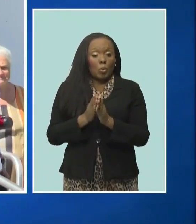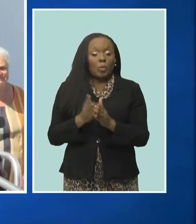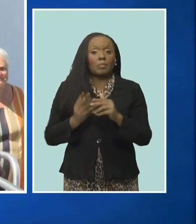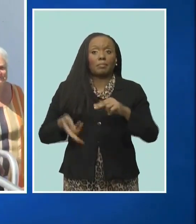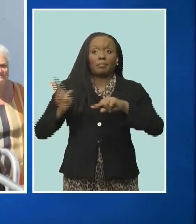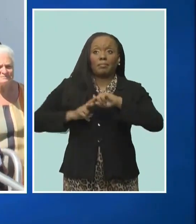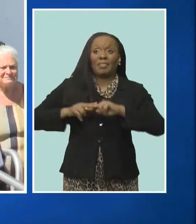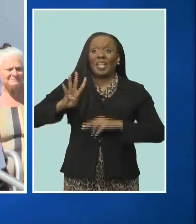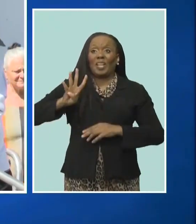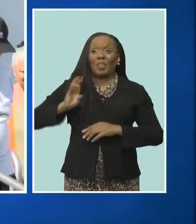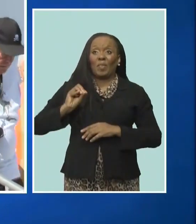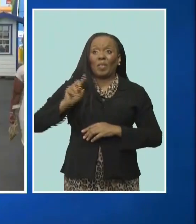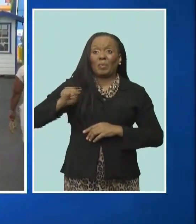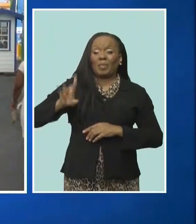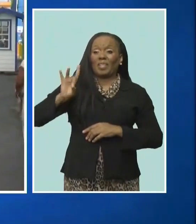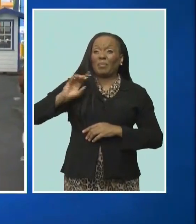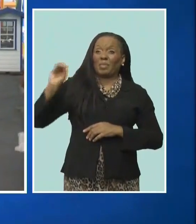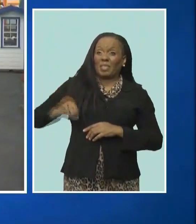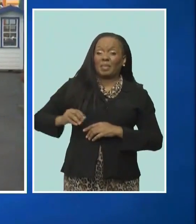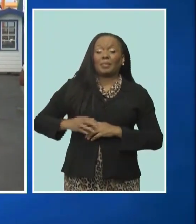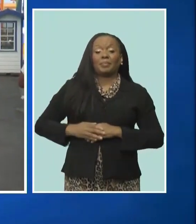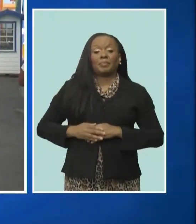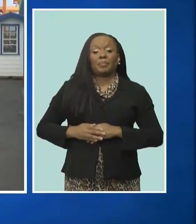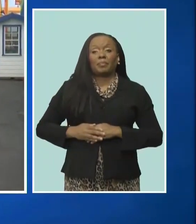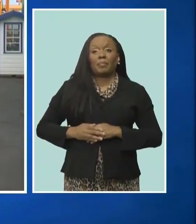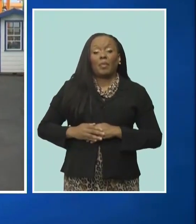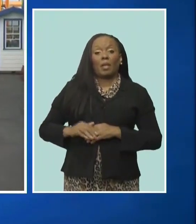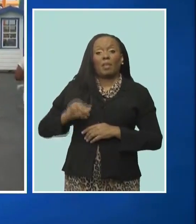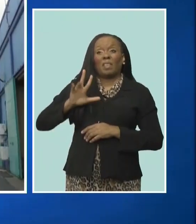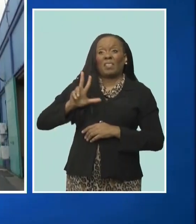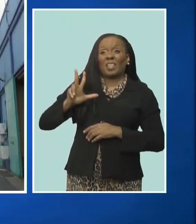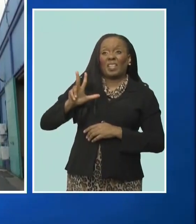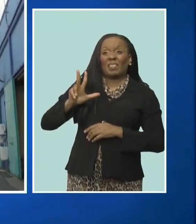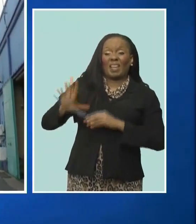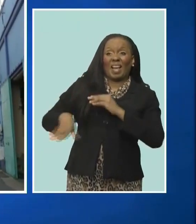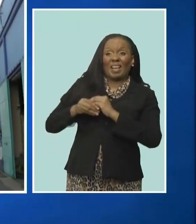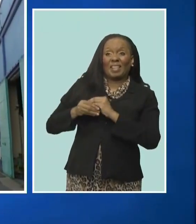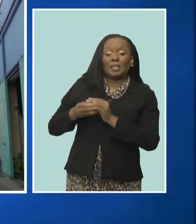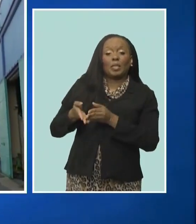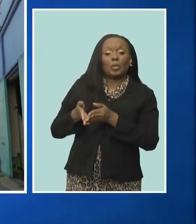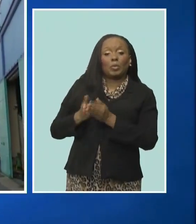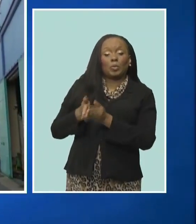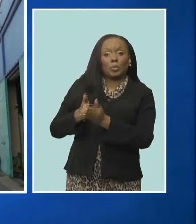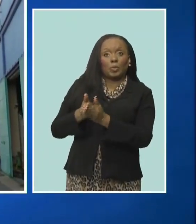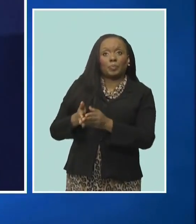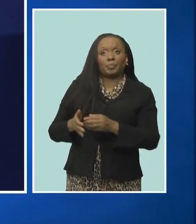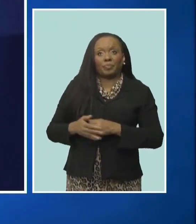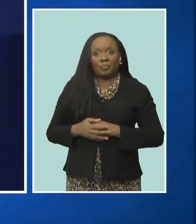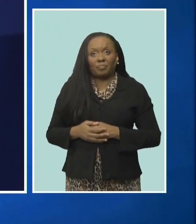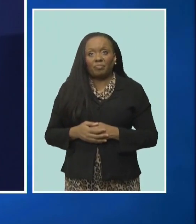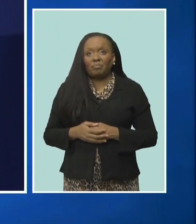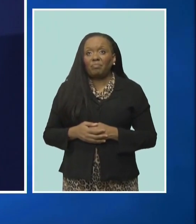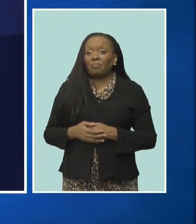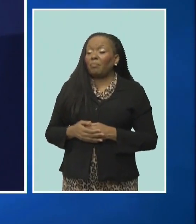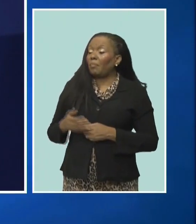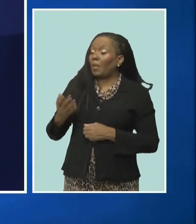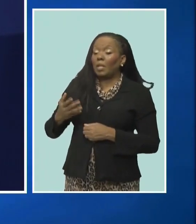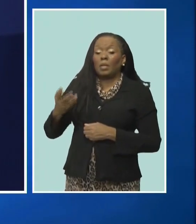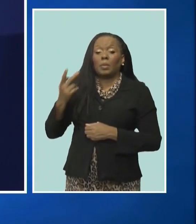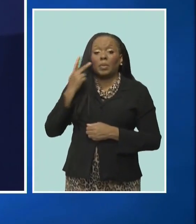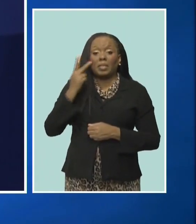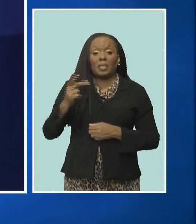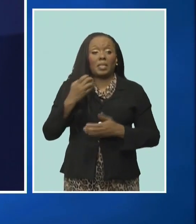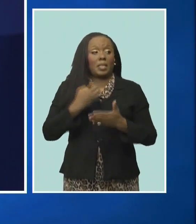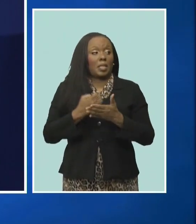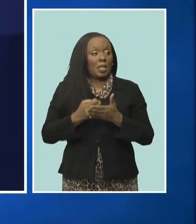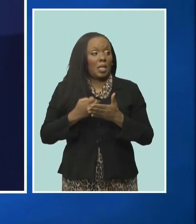by 40.8%, supported by 53 additional cruise calls. We continue to see economy expanding. Rate is now